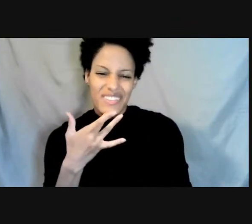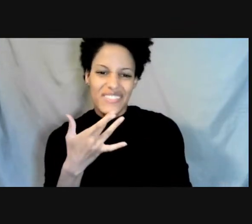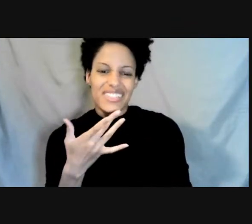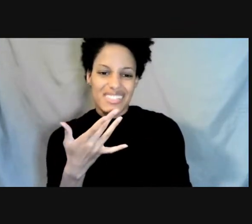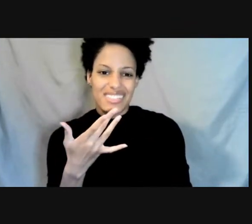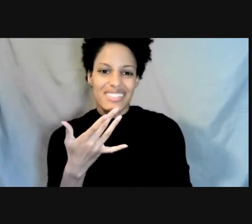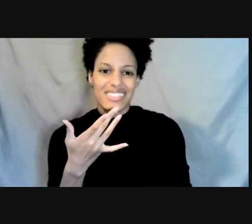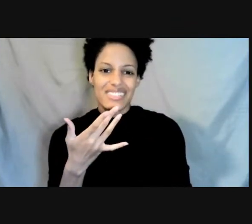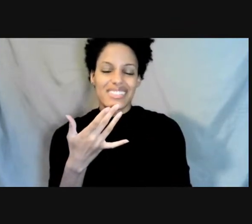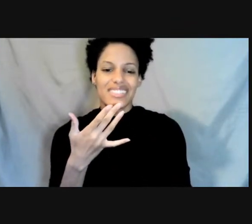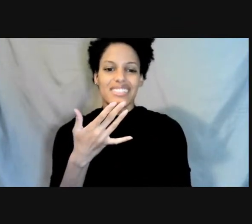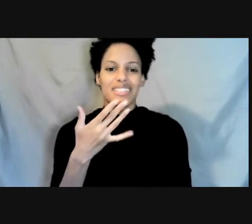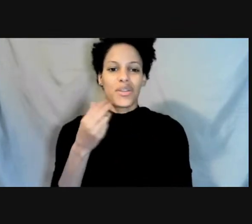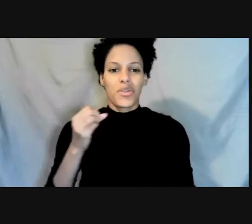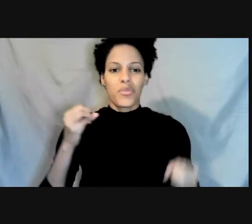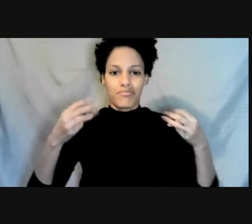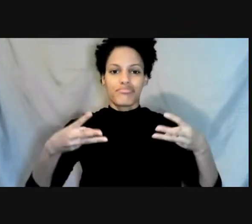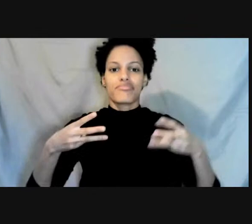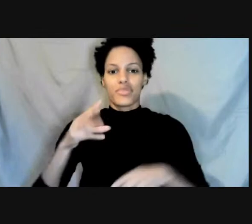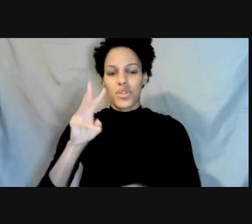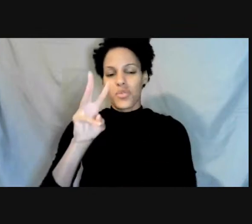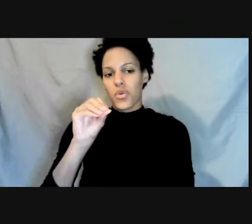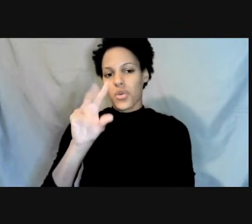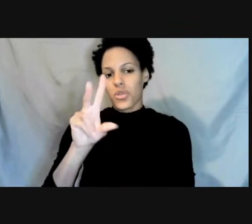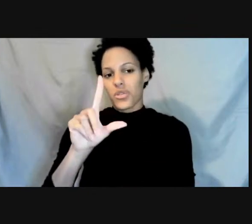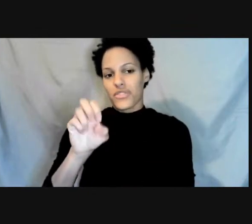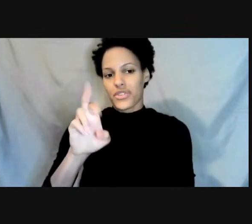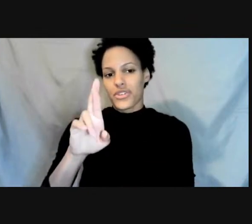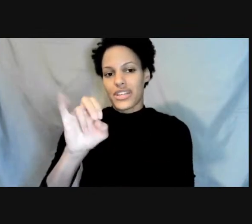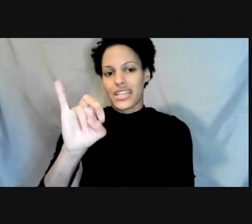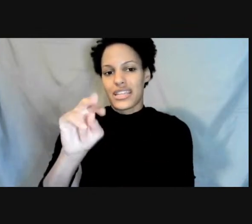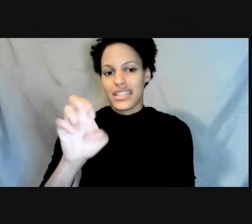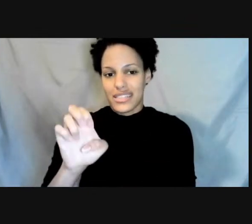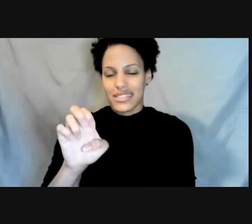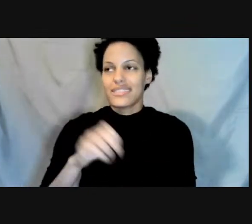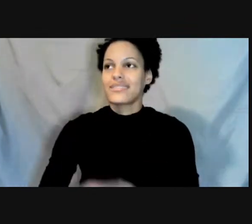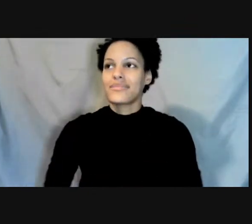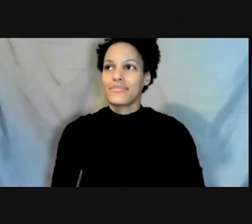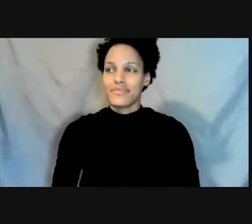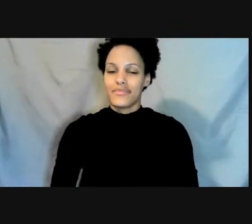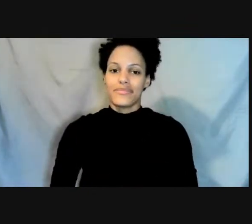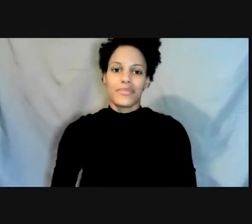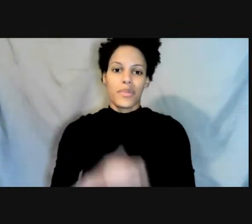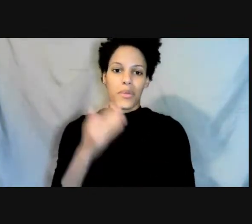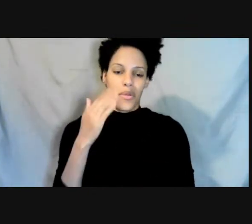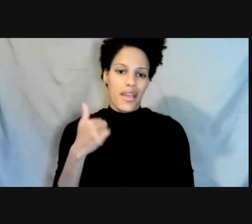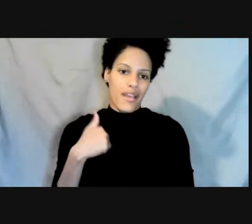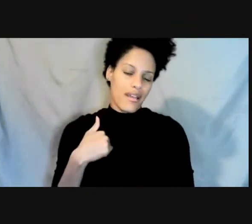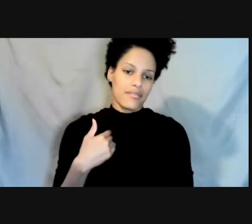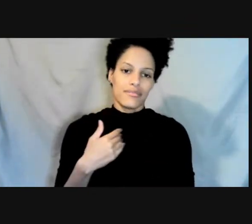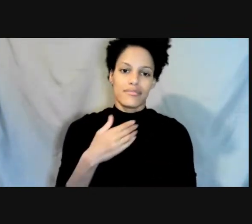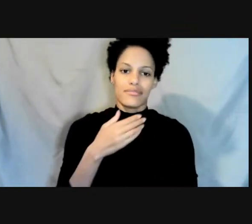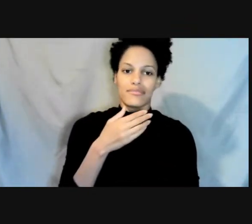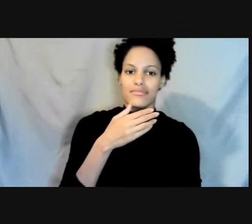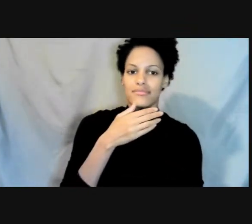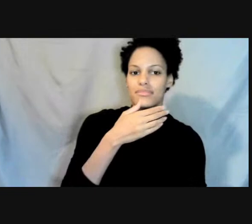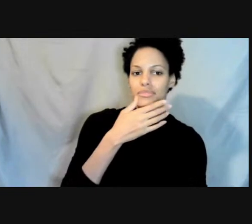Wolverine, but just done in my art style. This is my favorite style to work in, which is like that monotone, like blacks and whites and